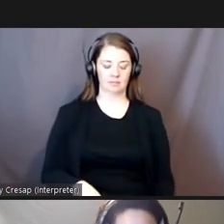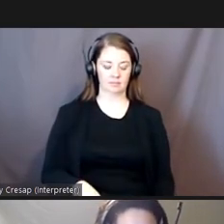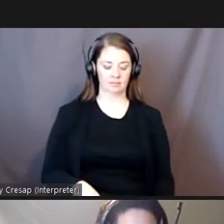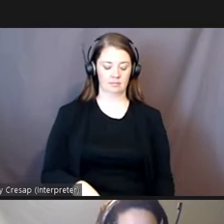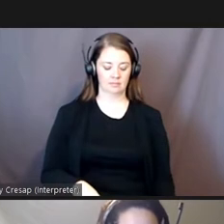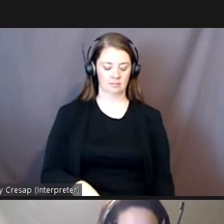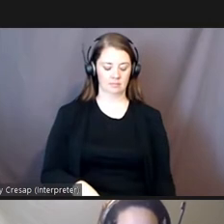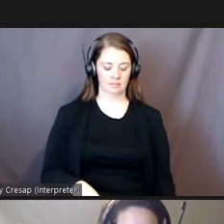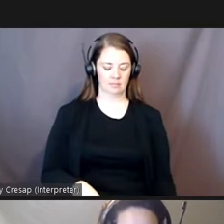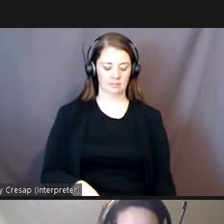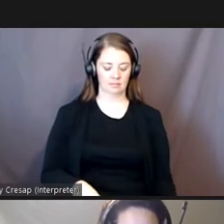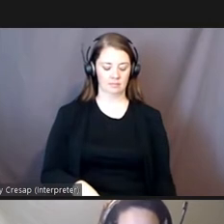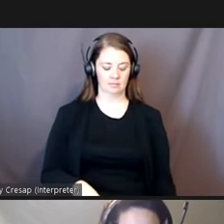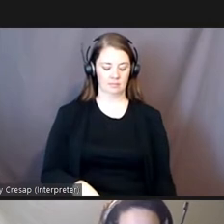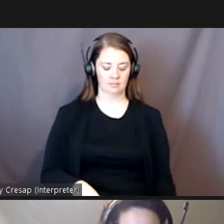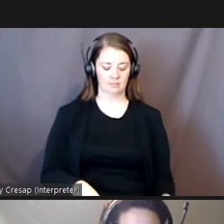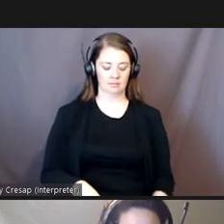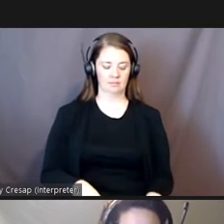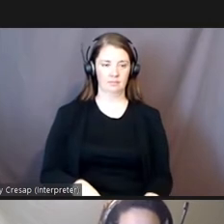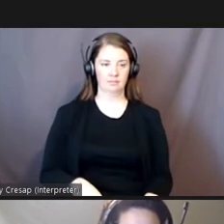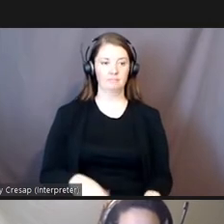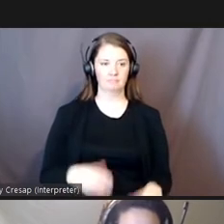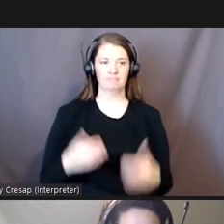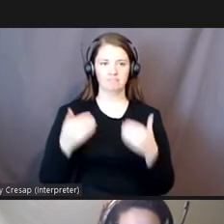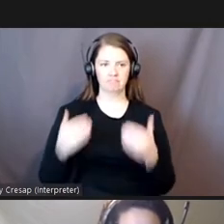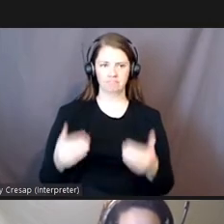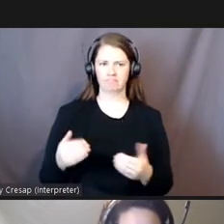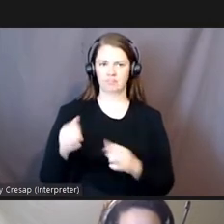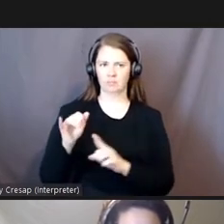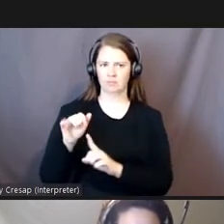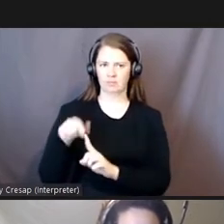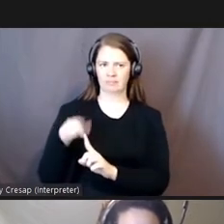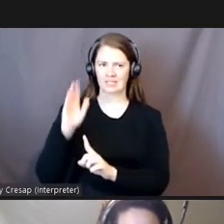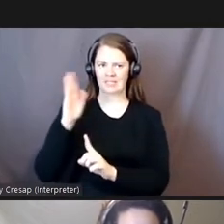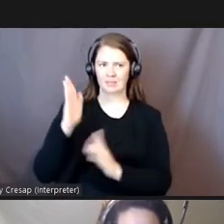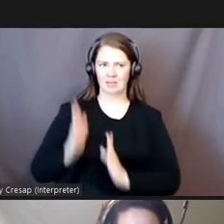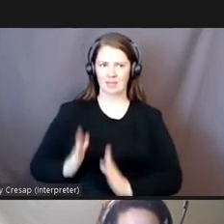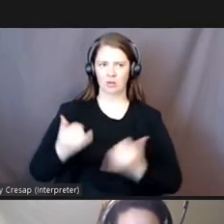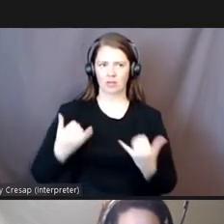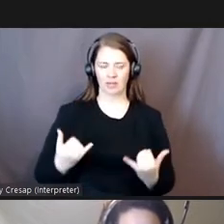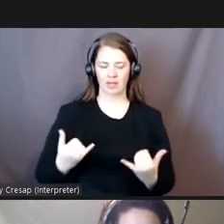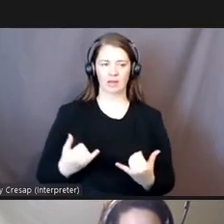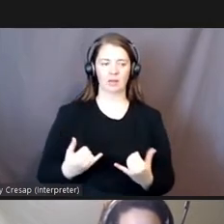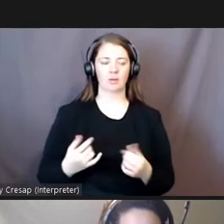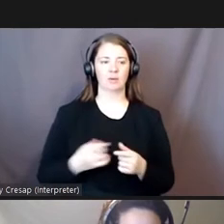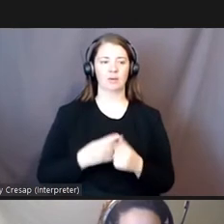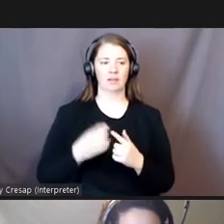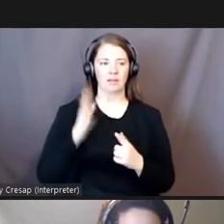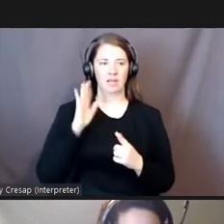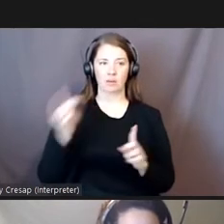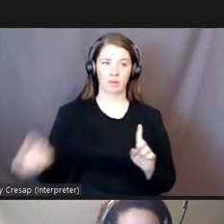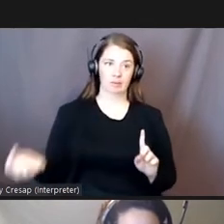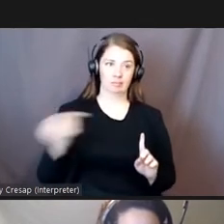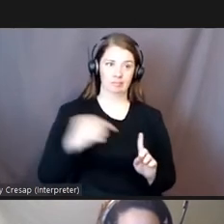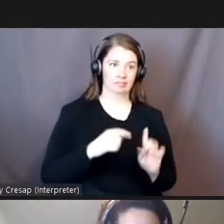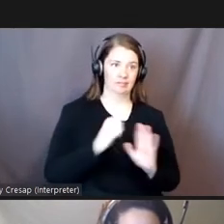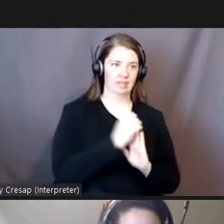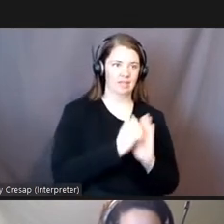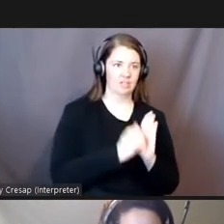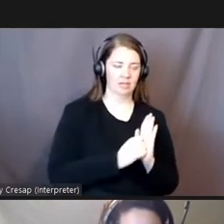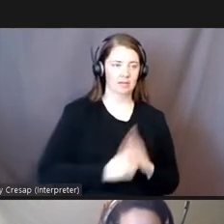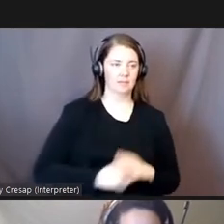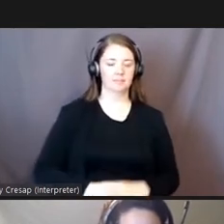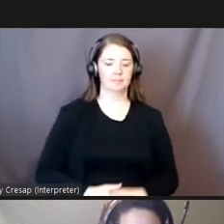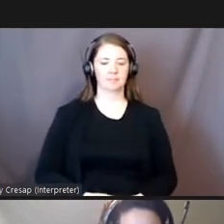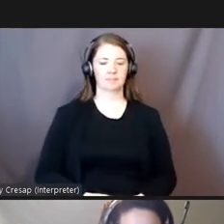let's do this. Let's have that speaker now, and then we'll move on back to the agenda as we were.